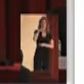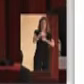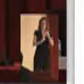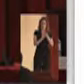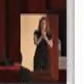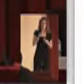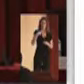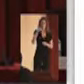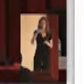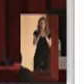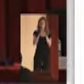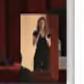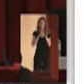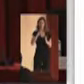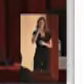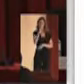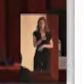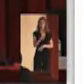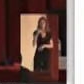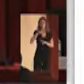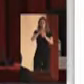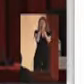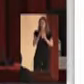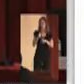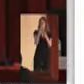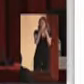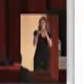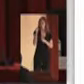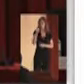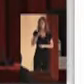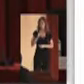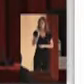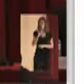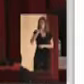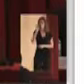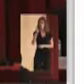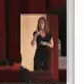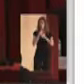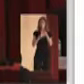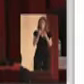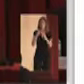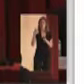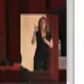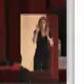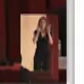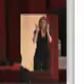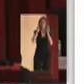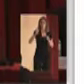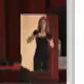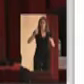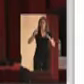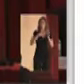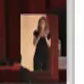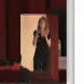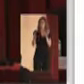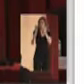the cache being developed in Valencia, also in Canarias and other international projects, or those that use an